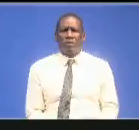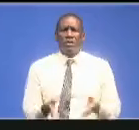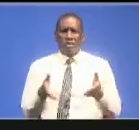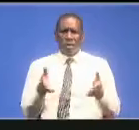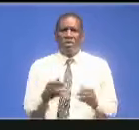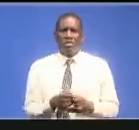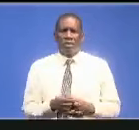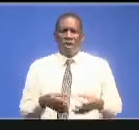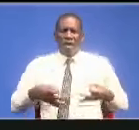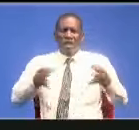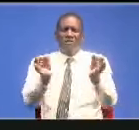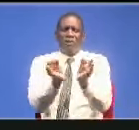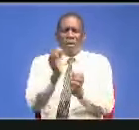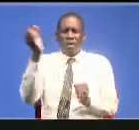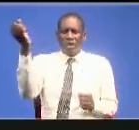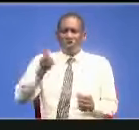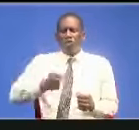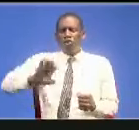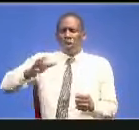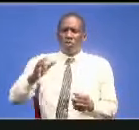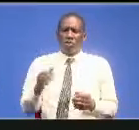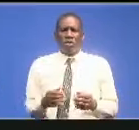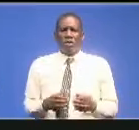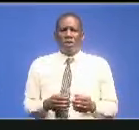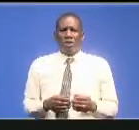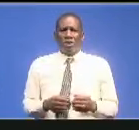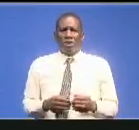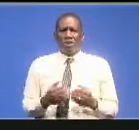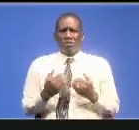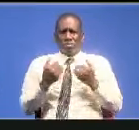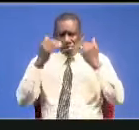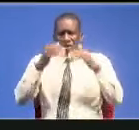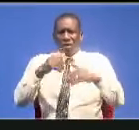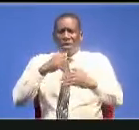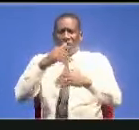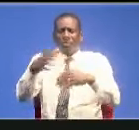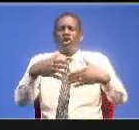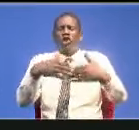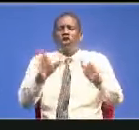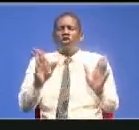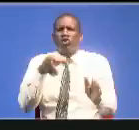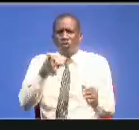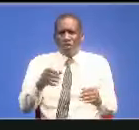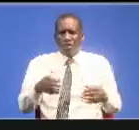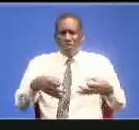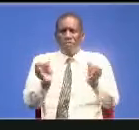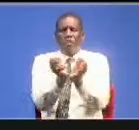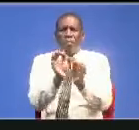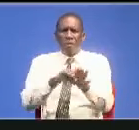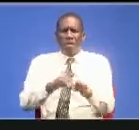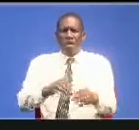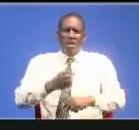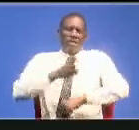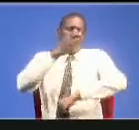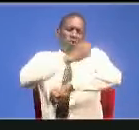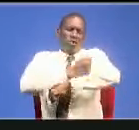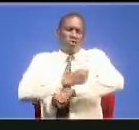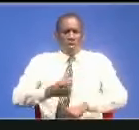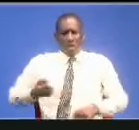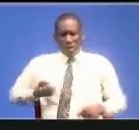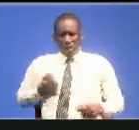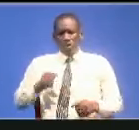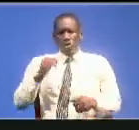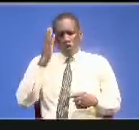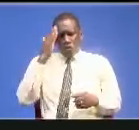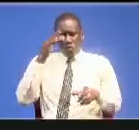An Ai family in Kajiado County is in distress following the disappearance of their kin, a secondary school girl identified